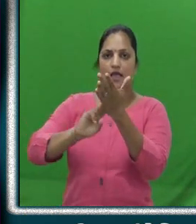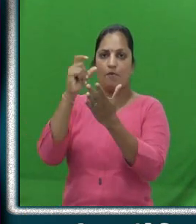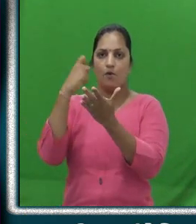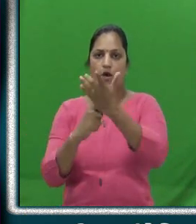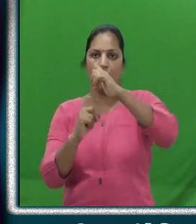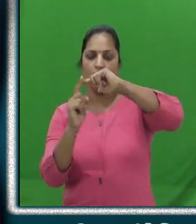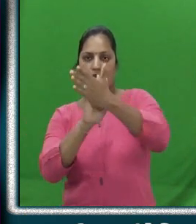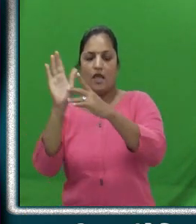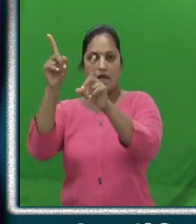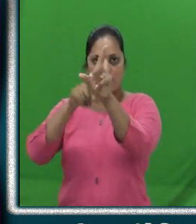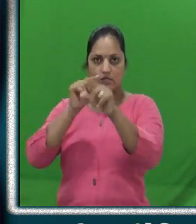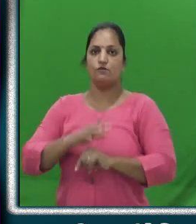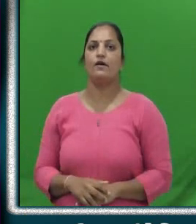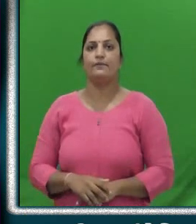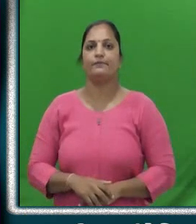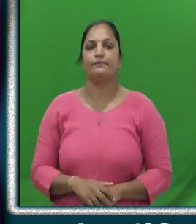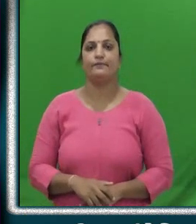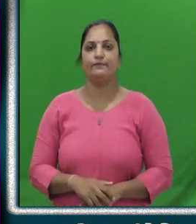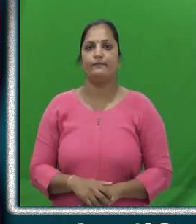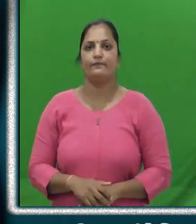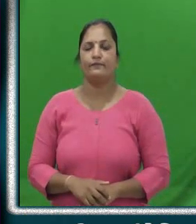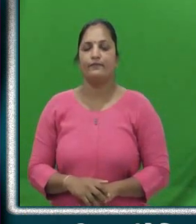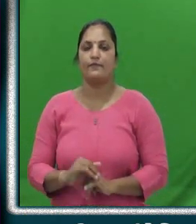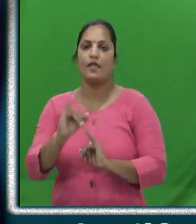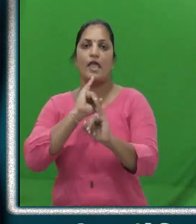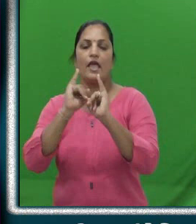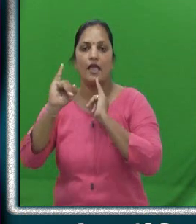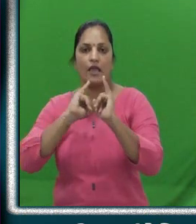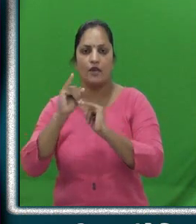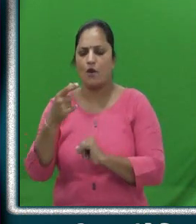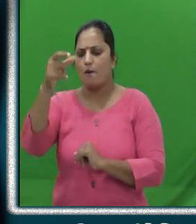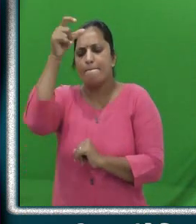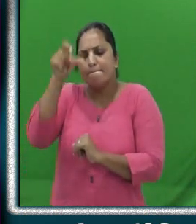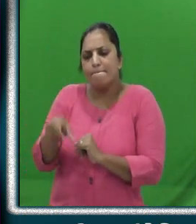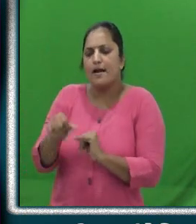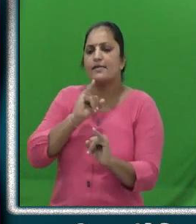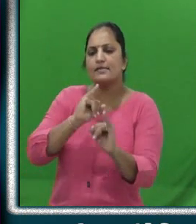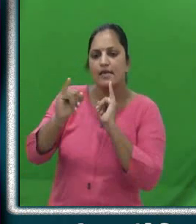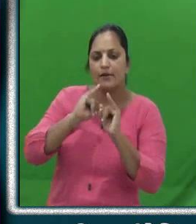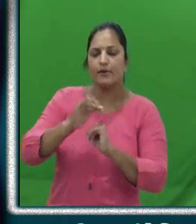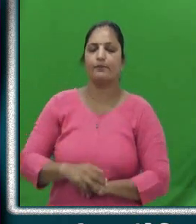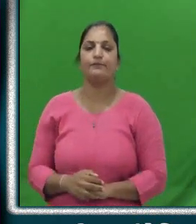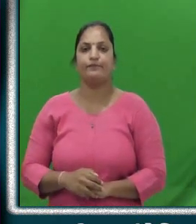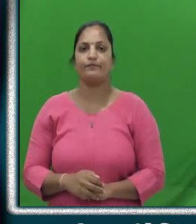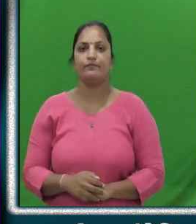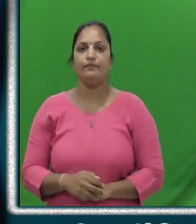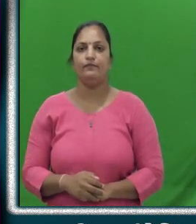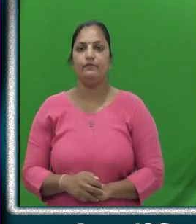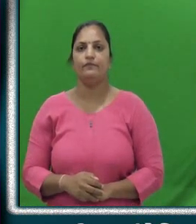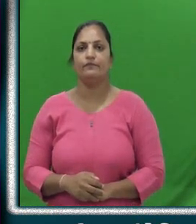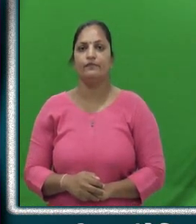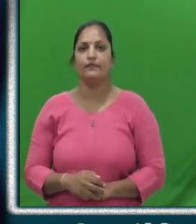Interview. Moukhik mulakat. Moukhik koini mulakat leva ma aave. Tene kevaya an interview.